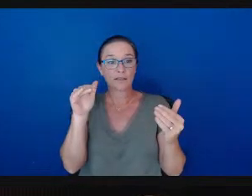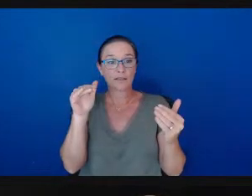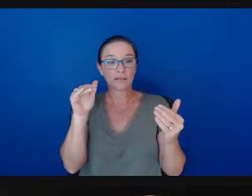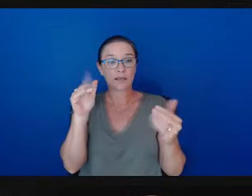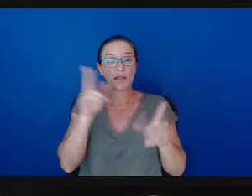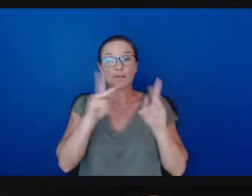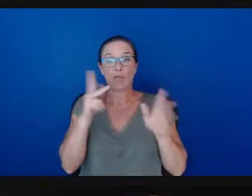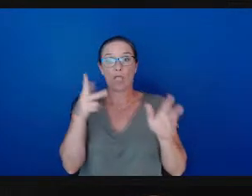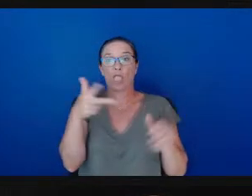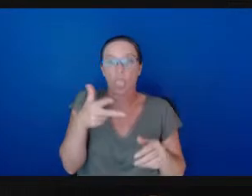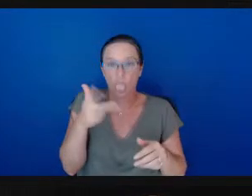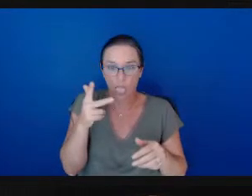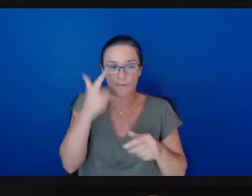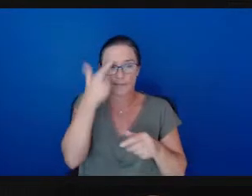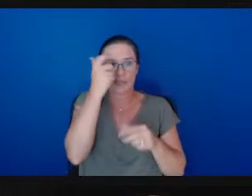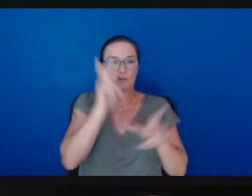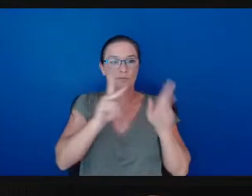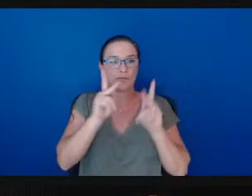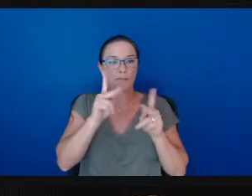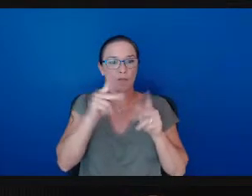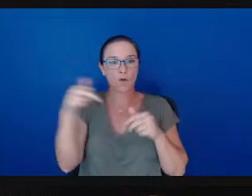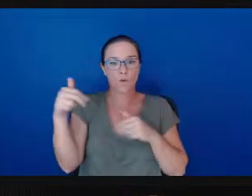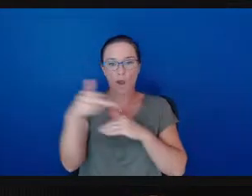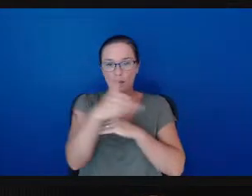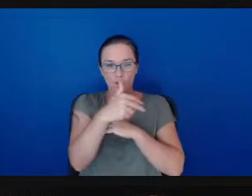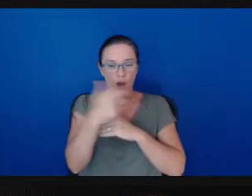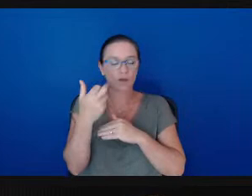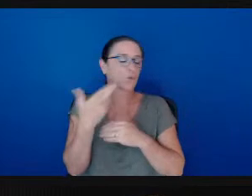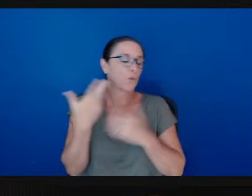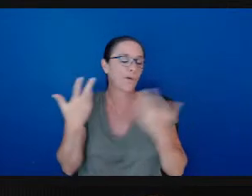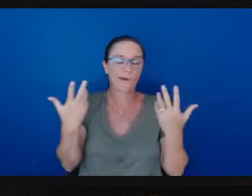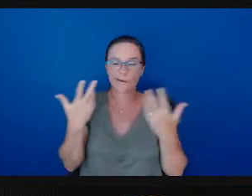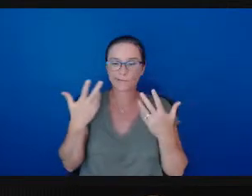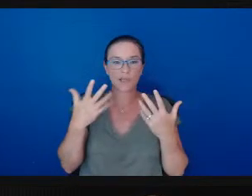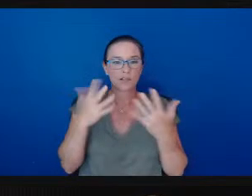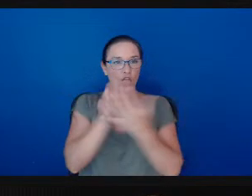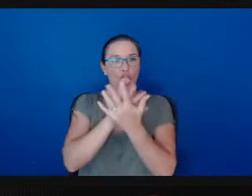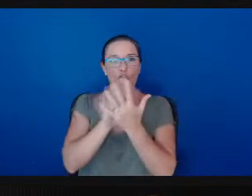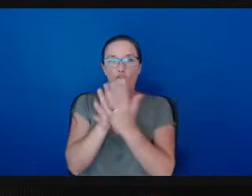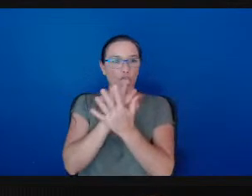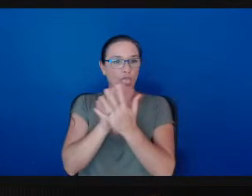unexpectedly because people are walking the road or not on a trail, or there's just a lot of extra